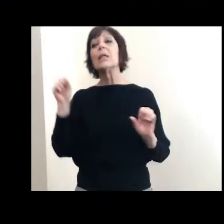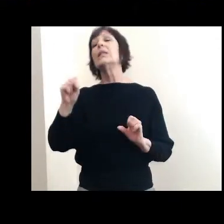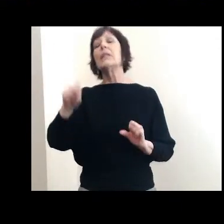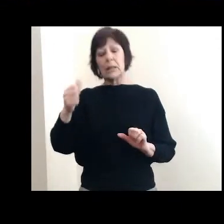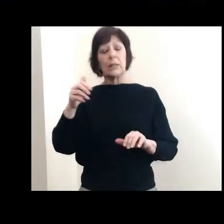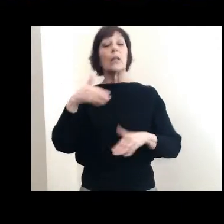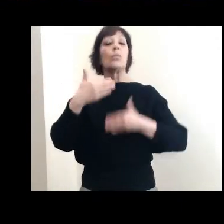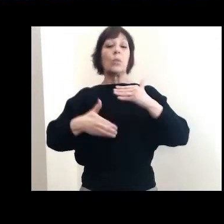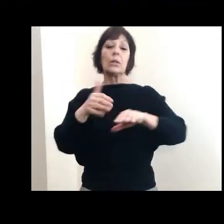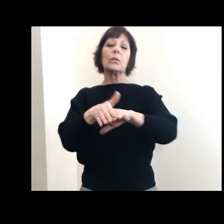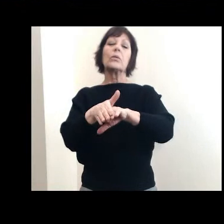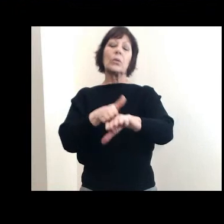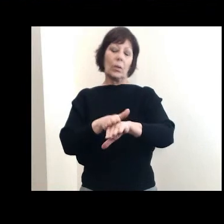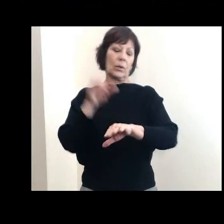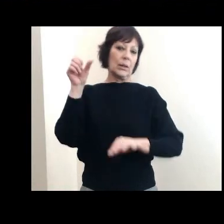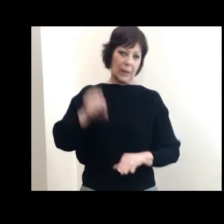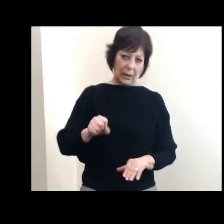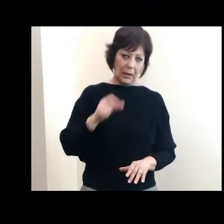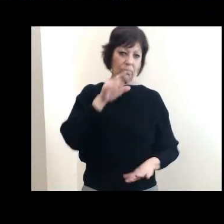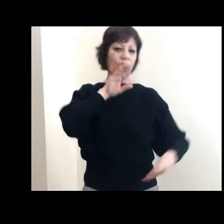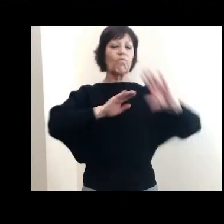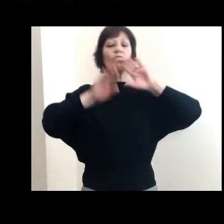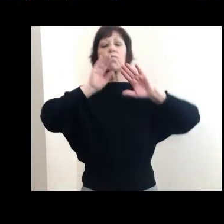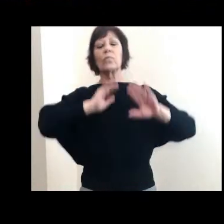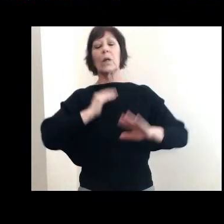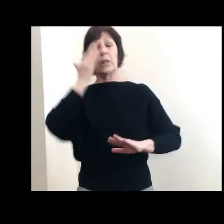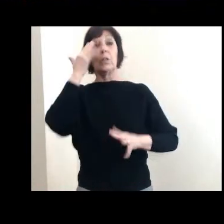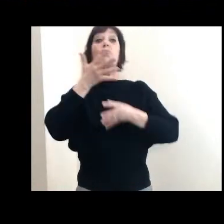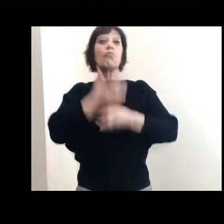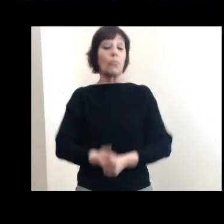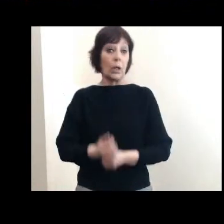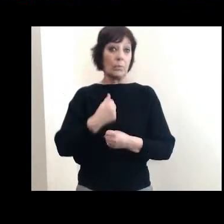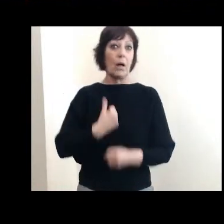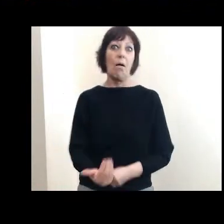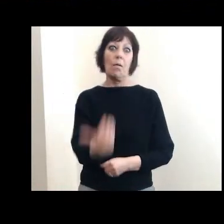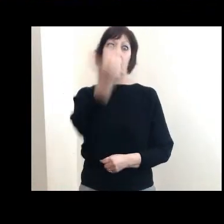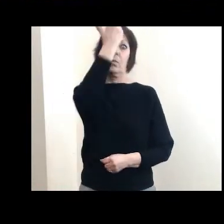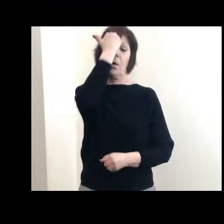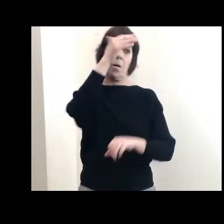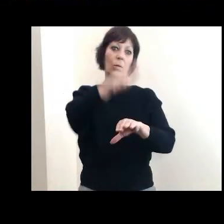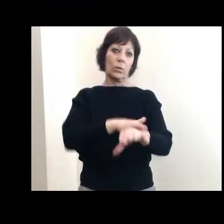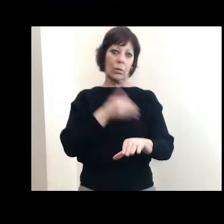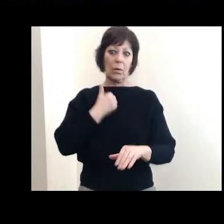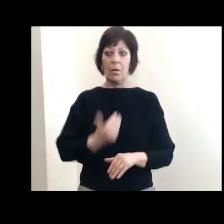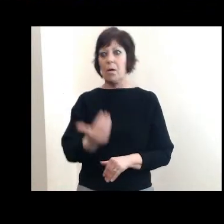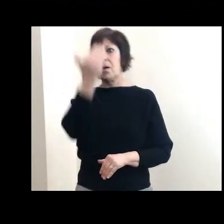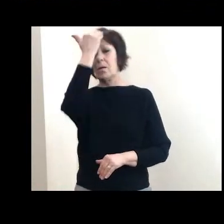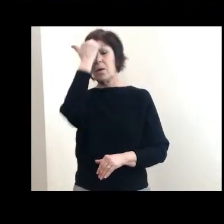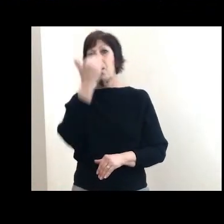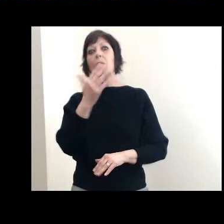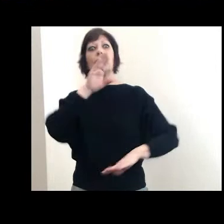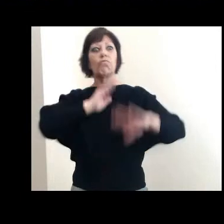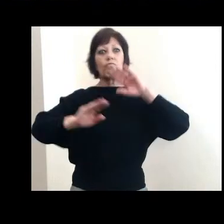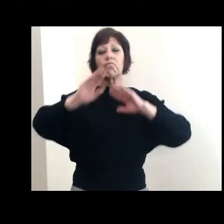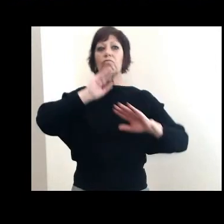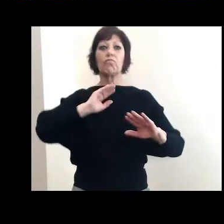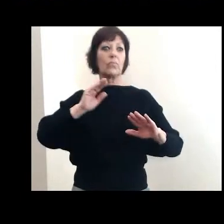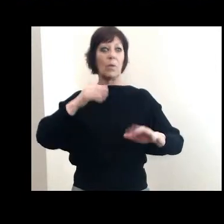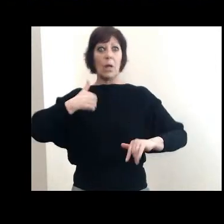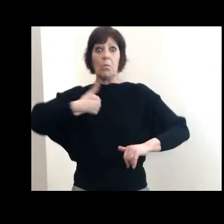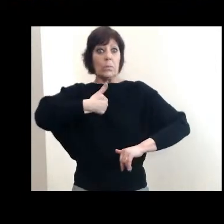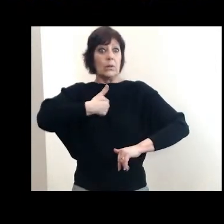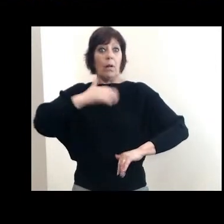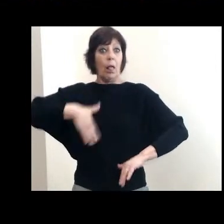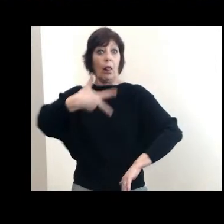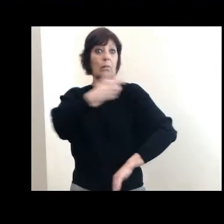been, as disappointing as the process has been, and trust me, I know it's slow, I know it's disappointing. I have not gotten my first dose yet